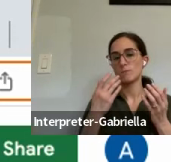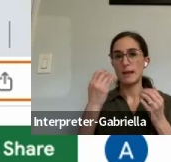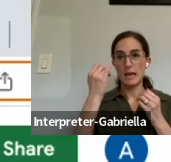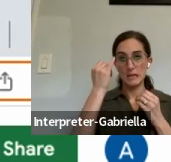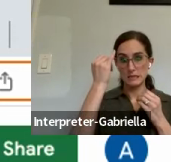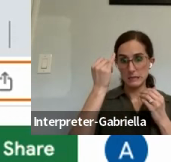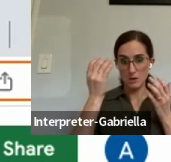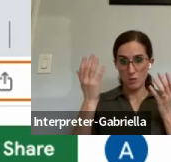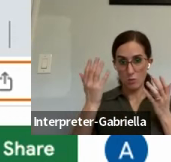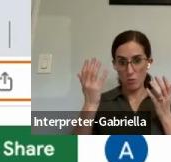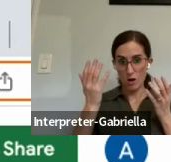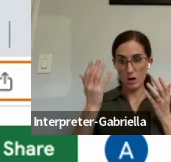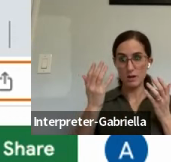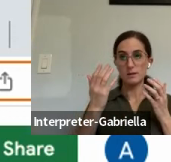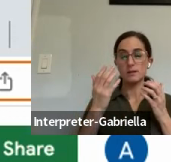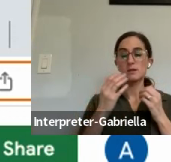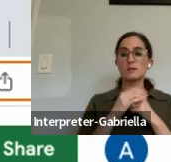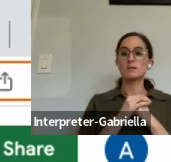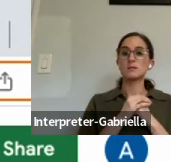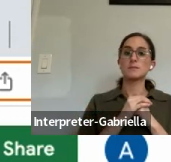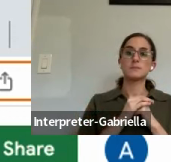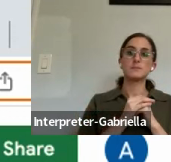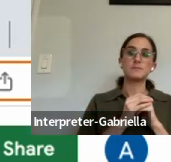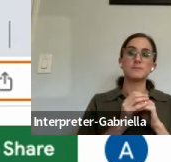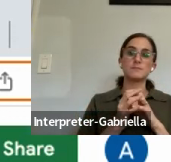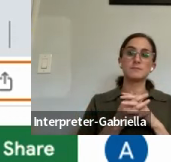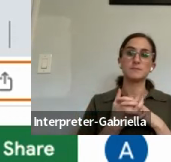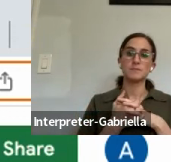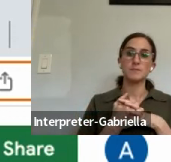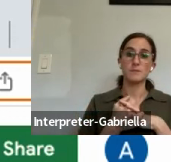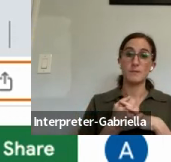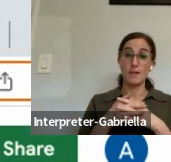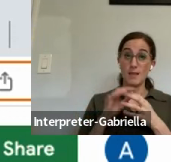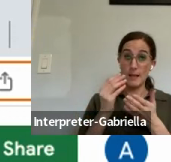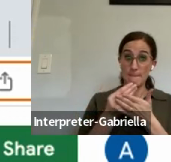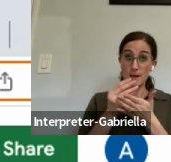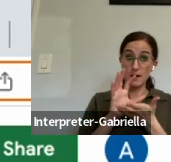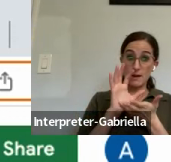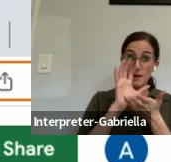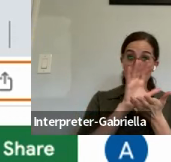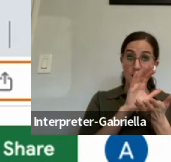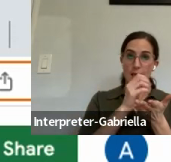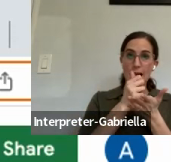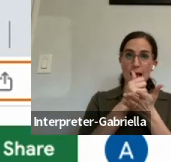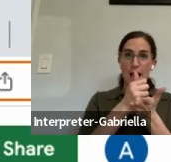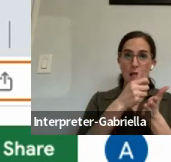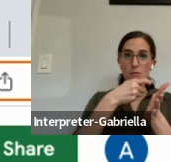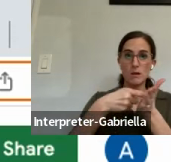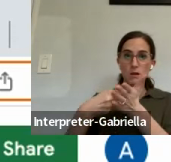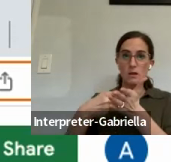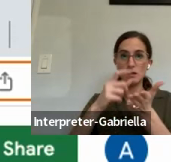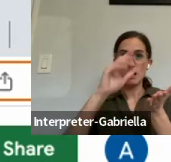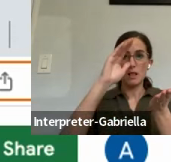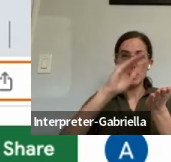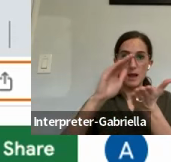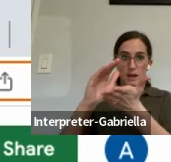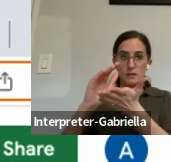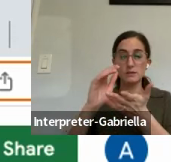extend that so that these dollars could offset more costs and we could include more